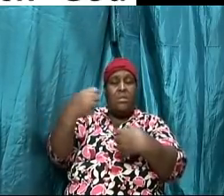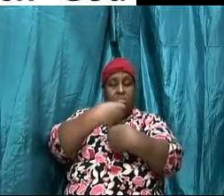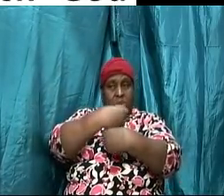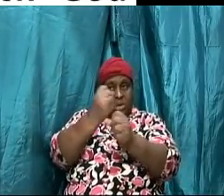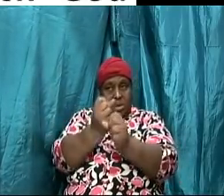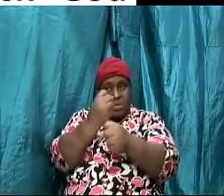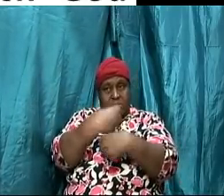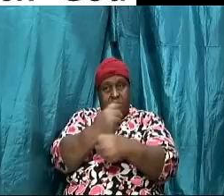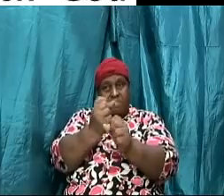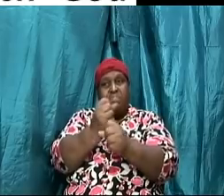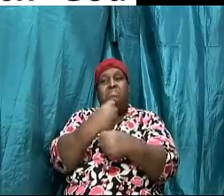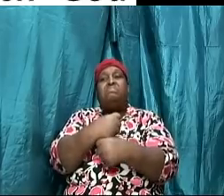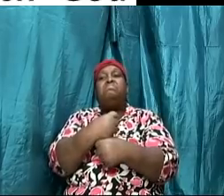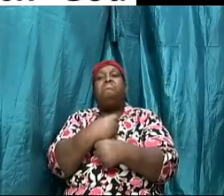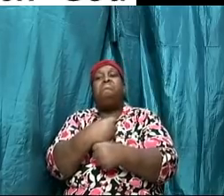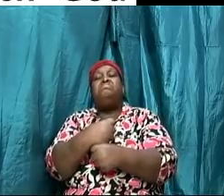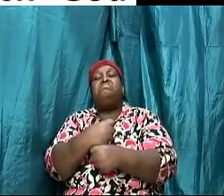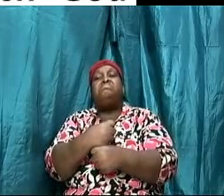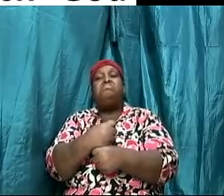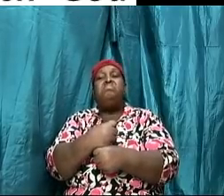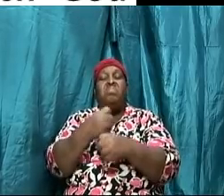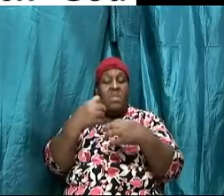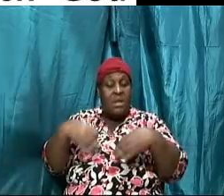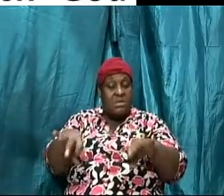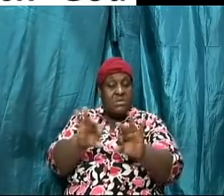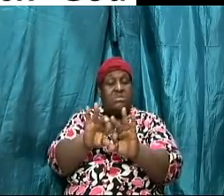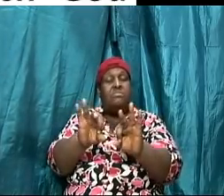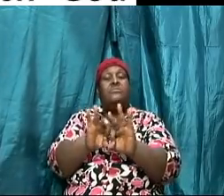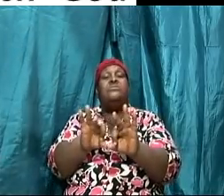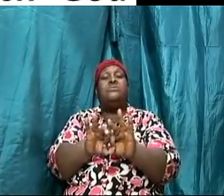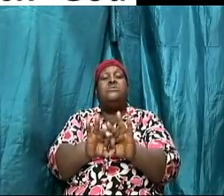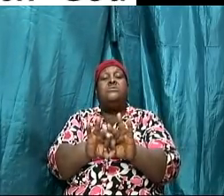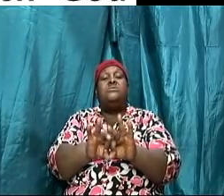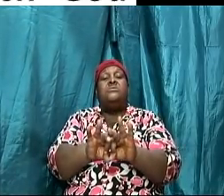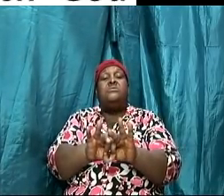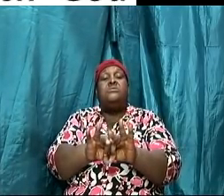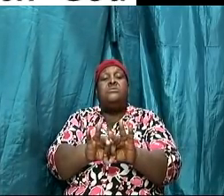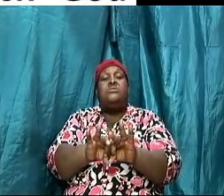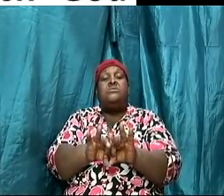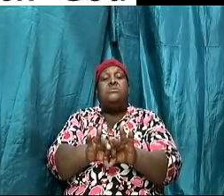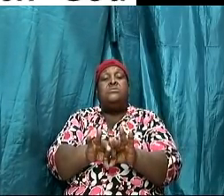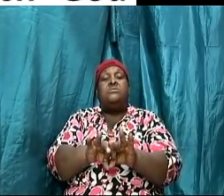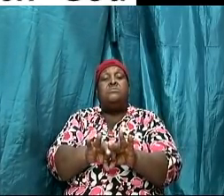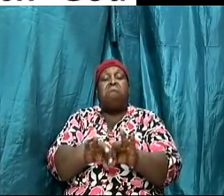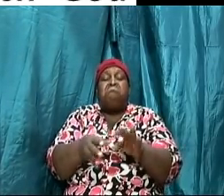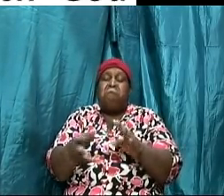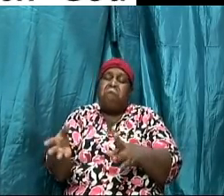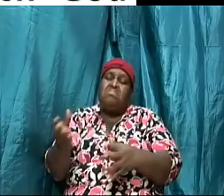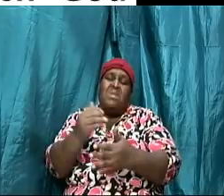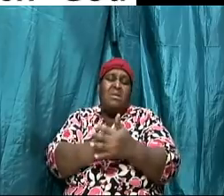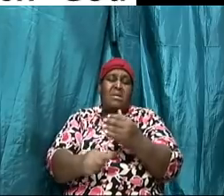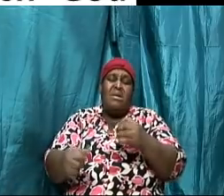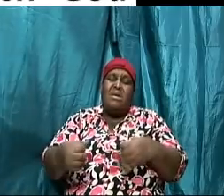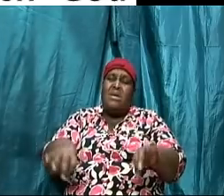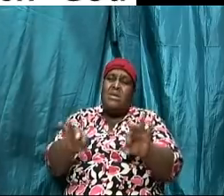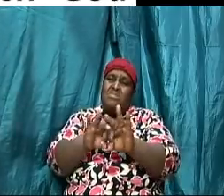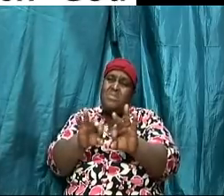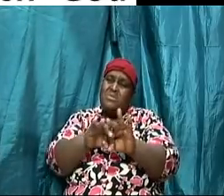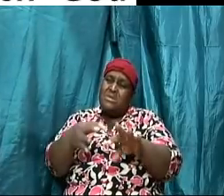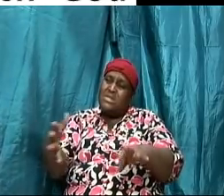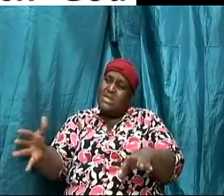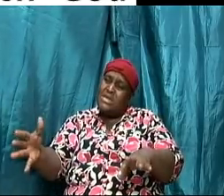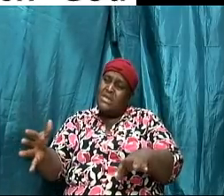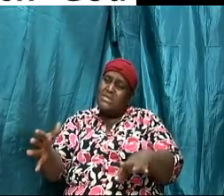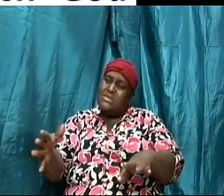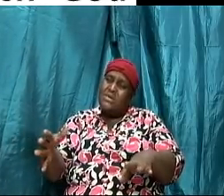Now, it's important. There are some important things that we can pull out of